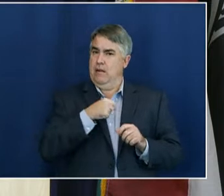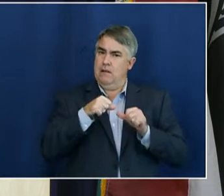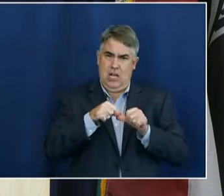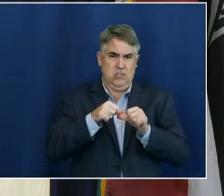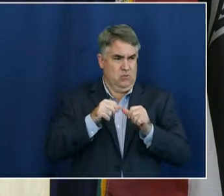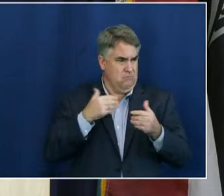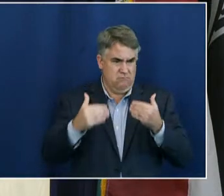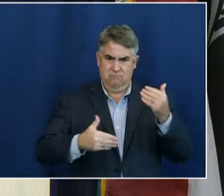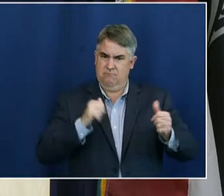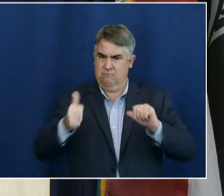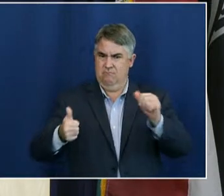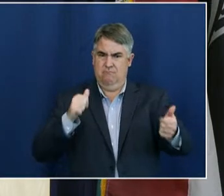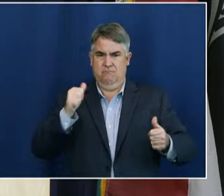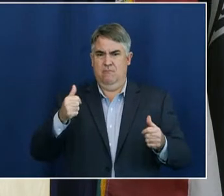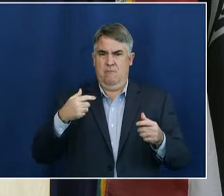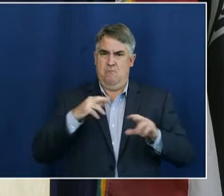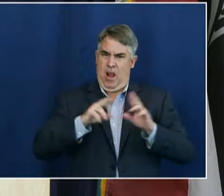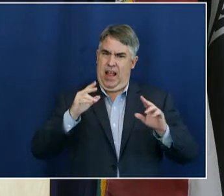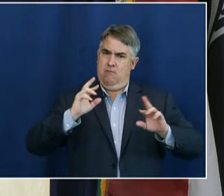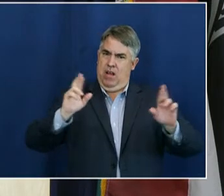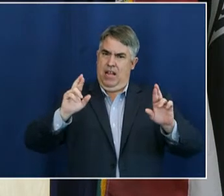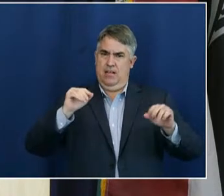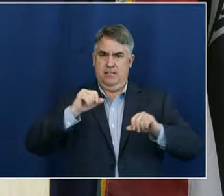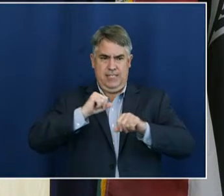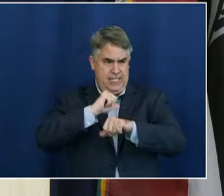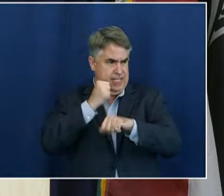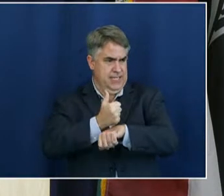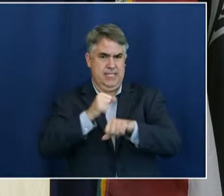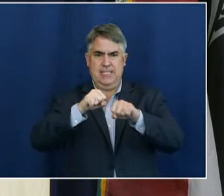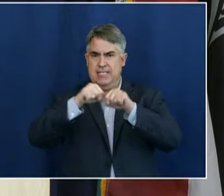and rapidly as we can in hopes that the vaccines